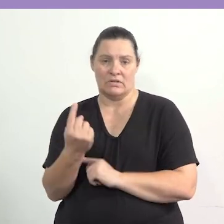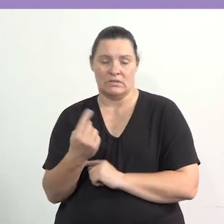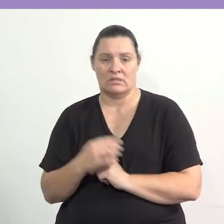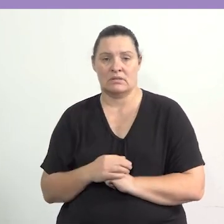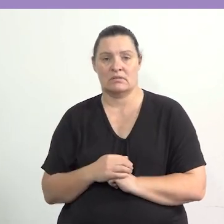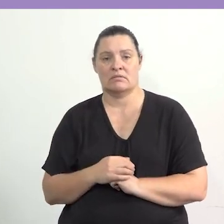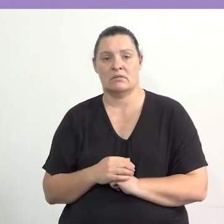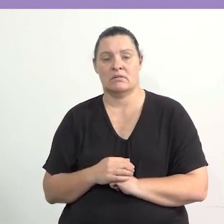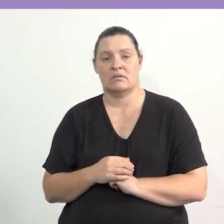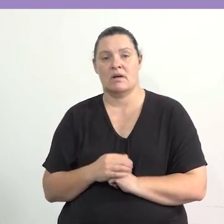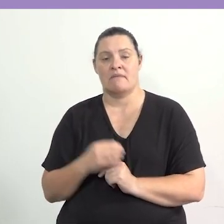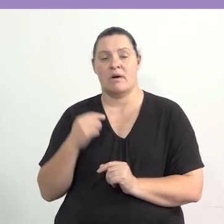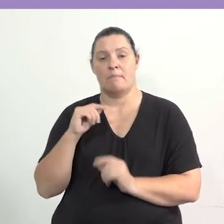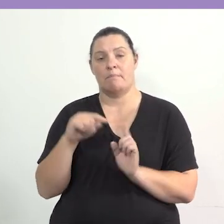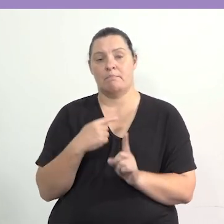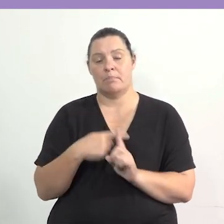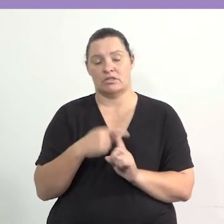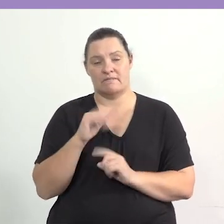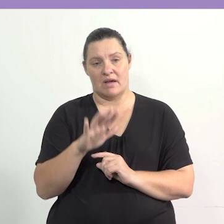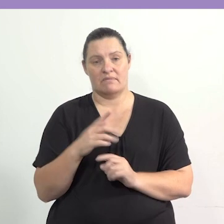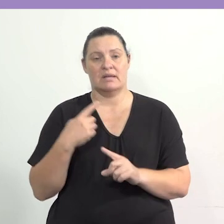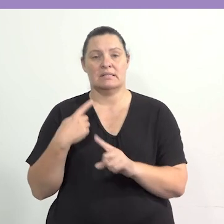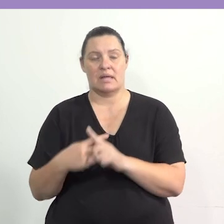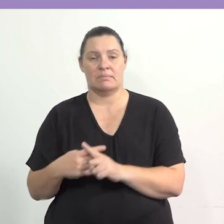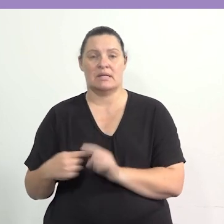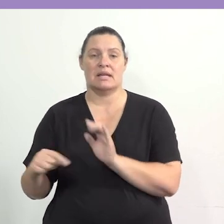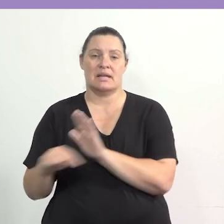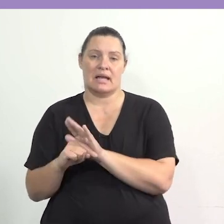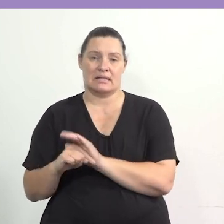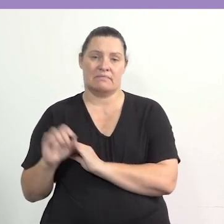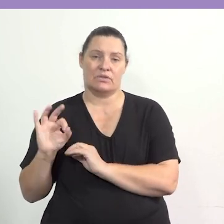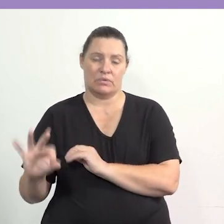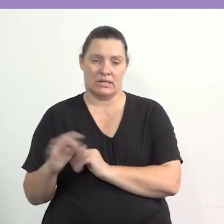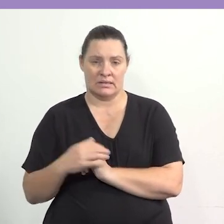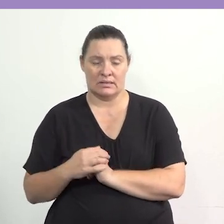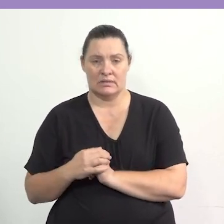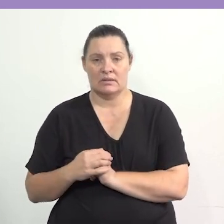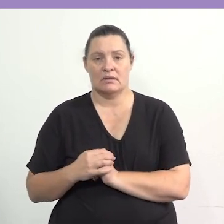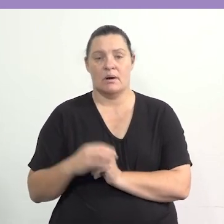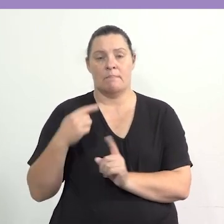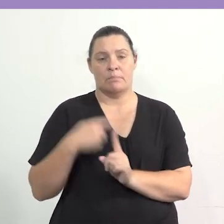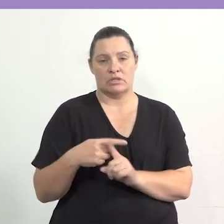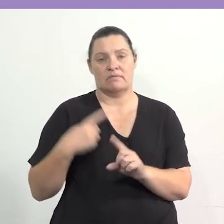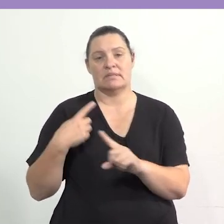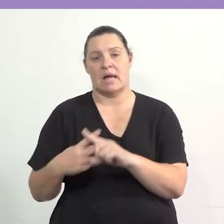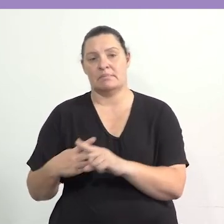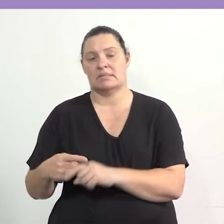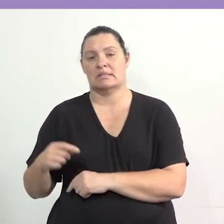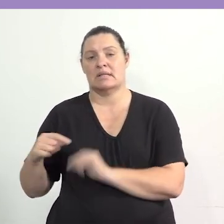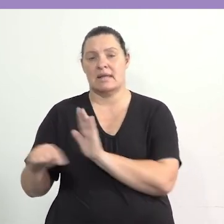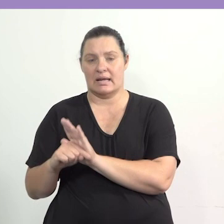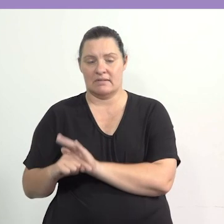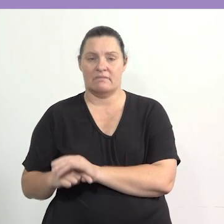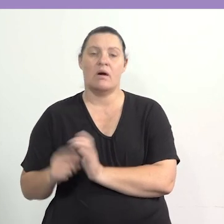brackets. So in the brackets, I have a positive 5 multiplied by a negative 3. Remember, a positive multiplied